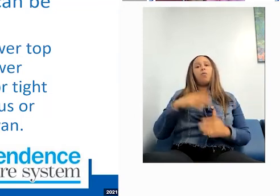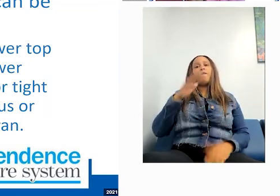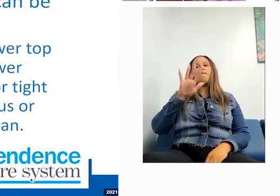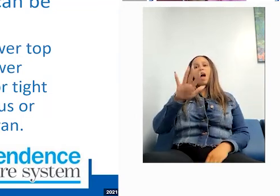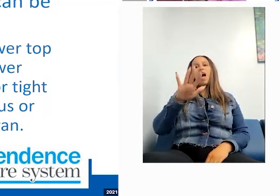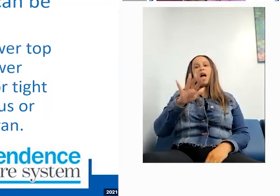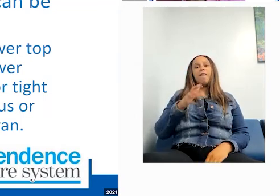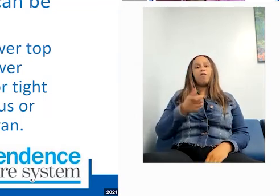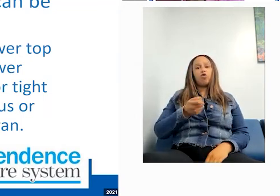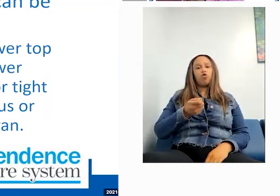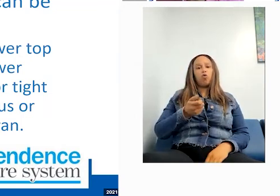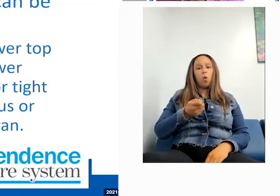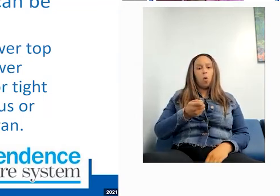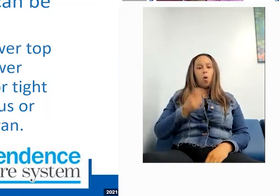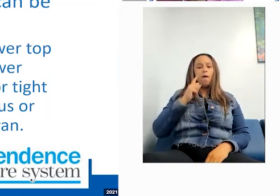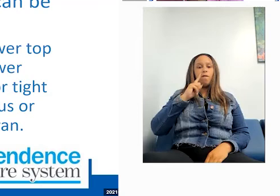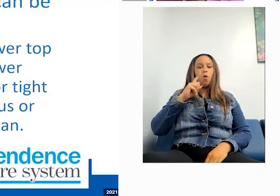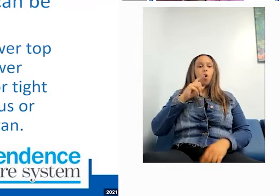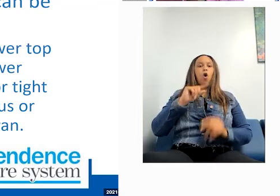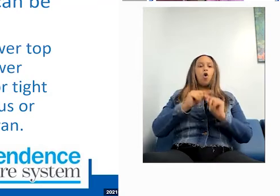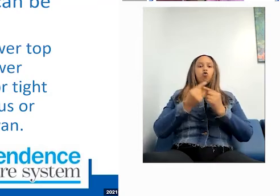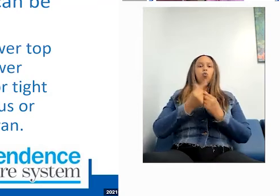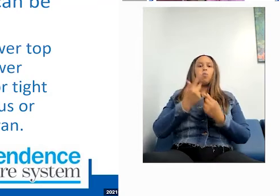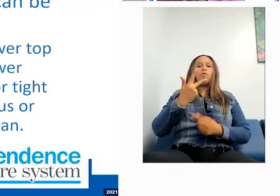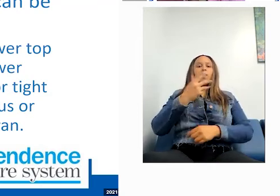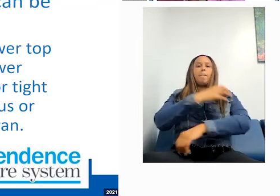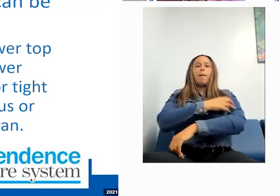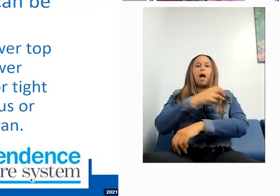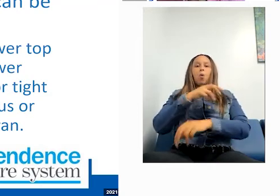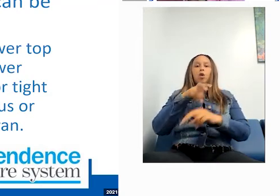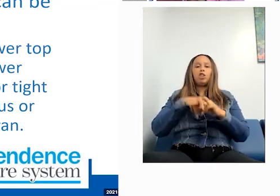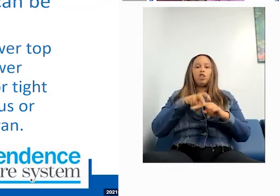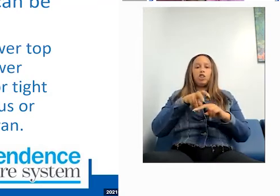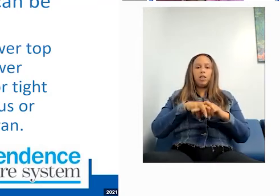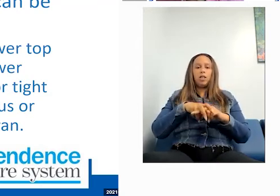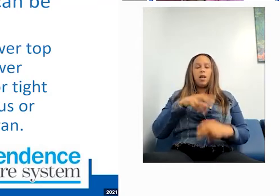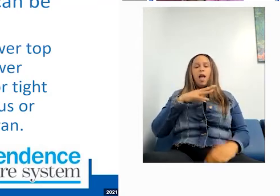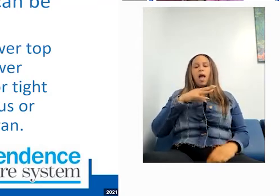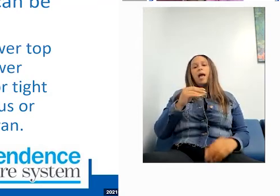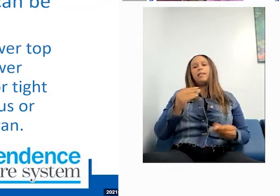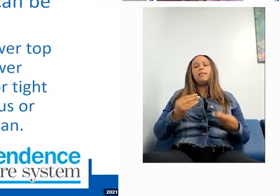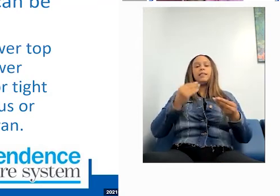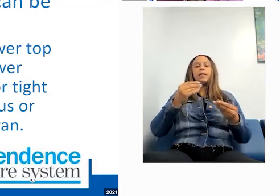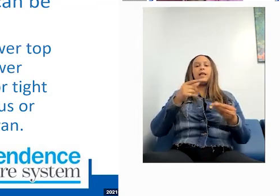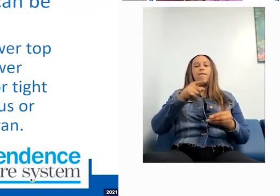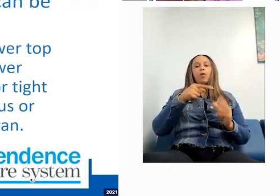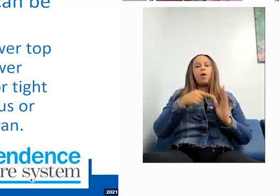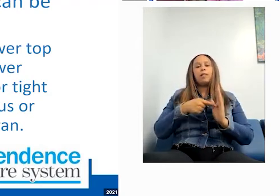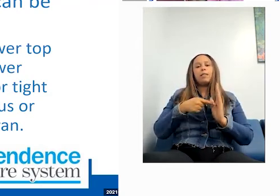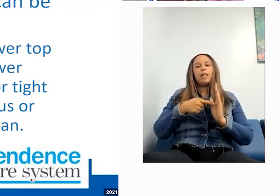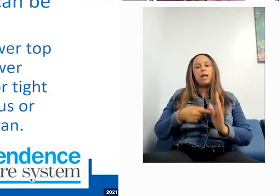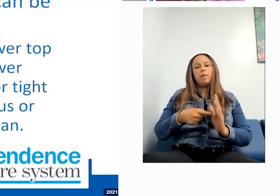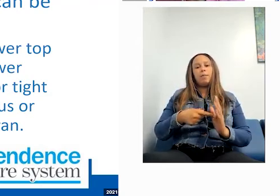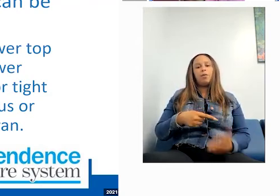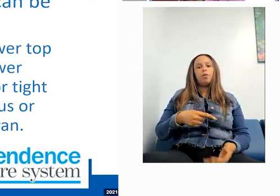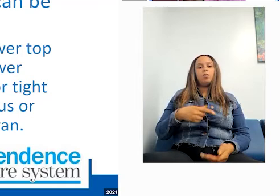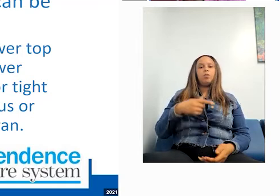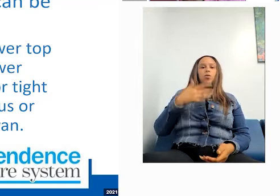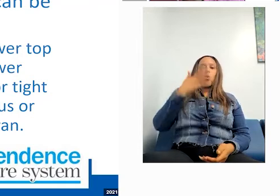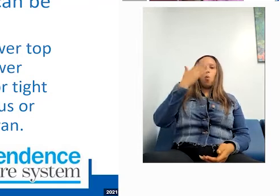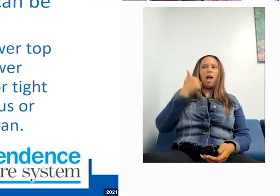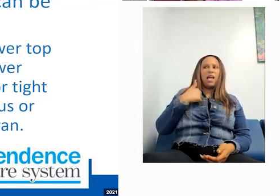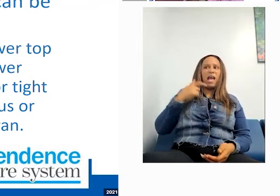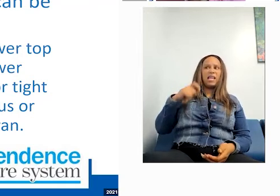a Group 3 power chair. And just to give you an example, some people say, why do I possibly need 5